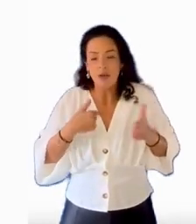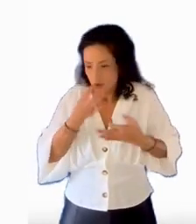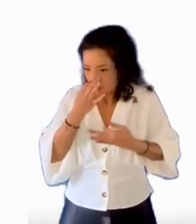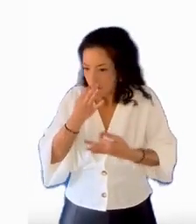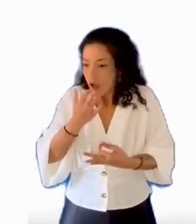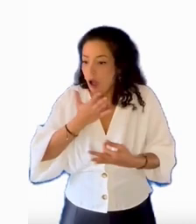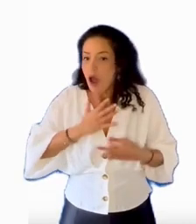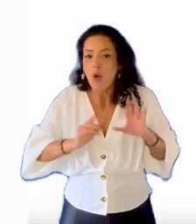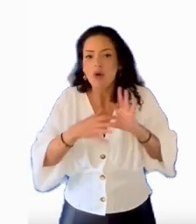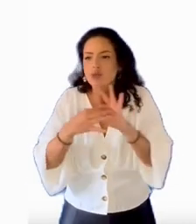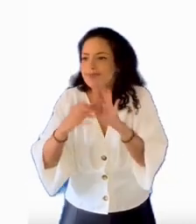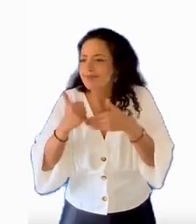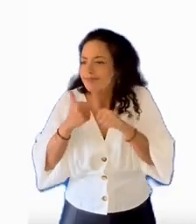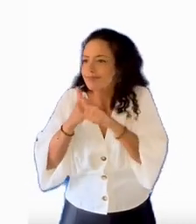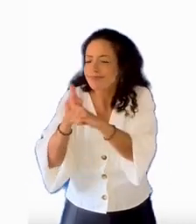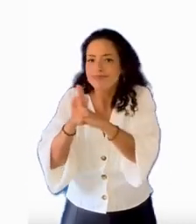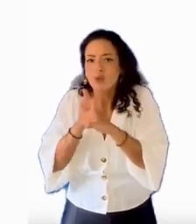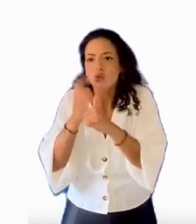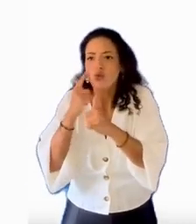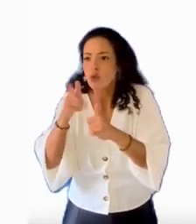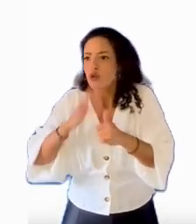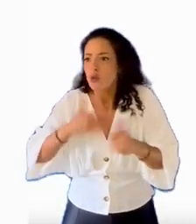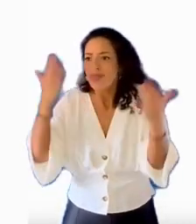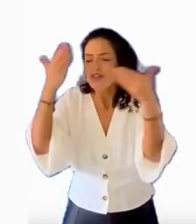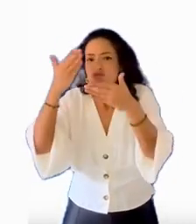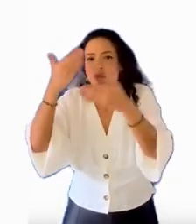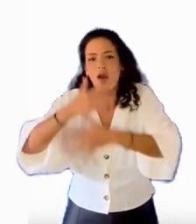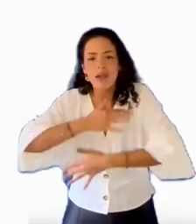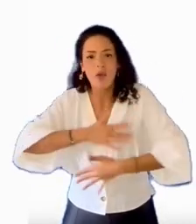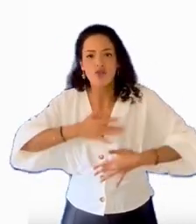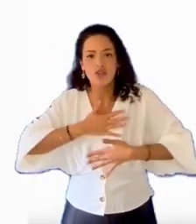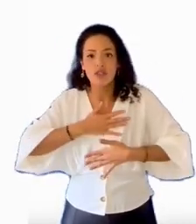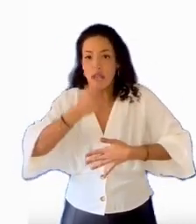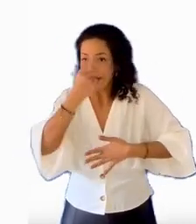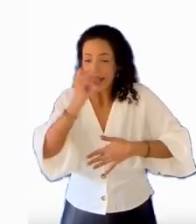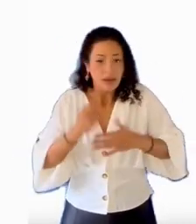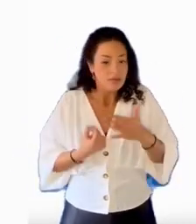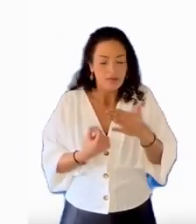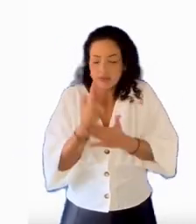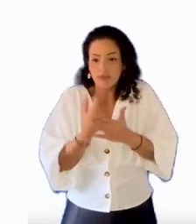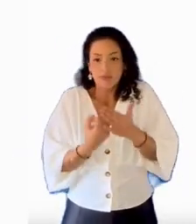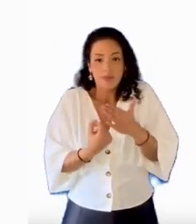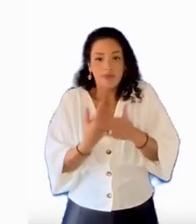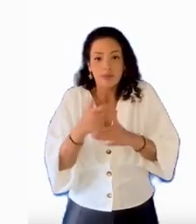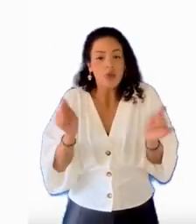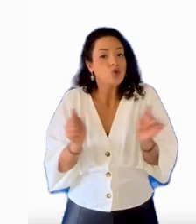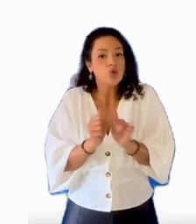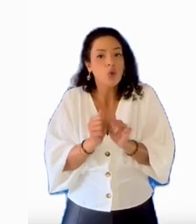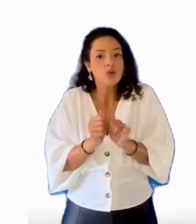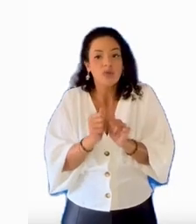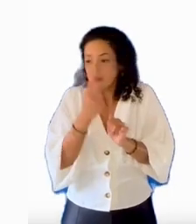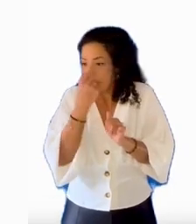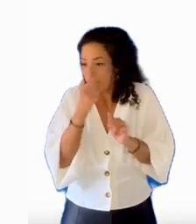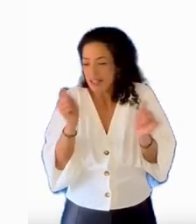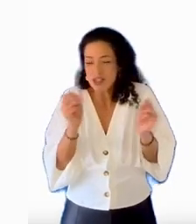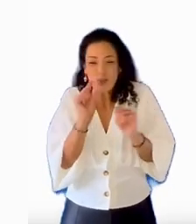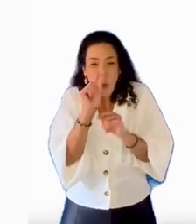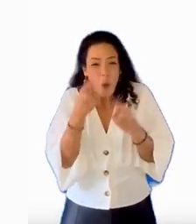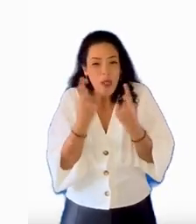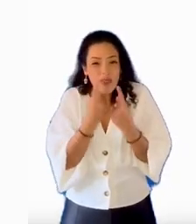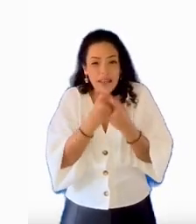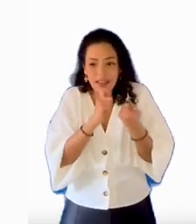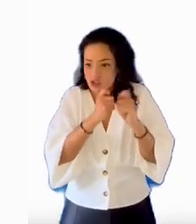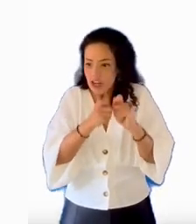darkness. Moreover, acts of kindness can be fleeting, given in a single moment which can change the course of someone's day and even their